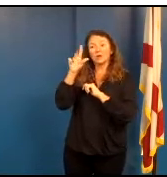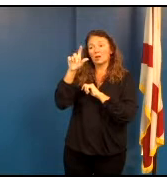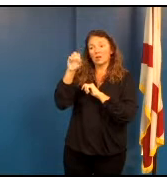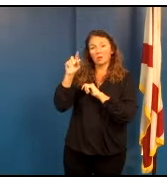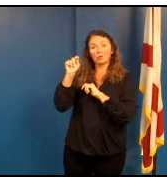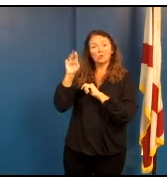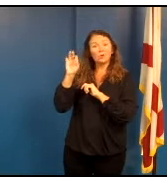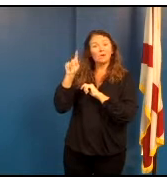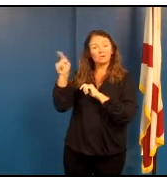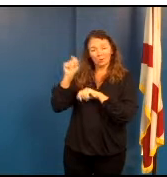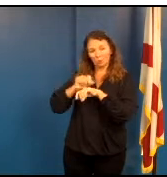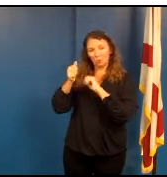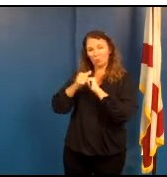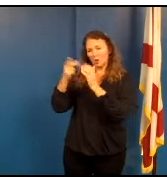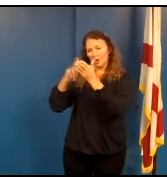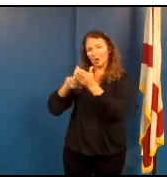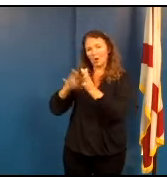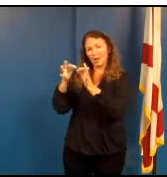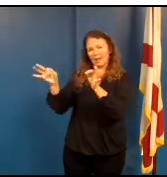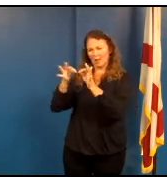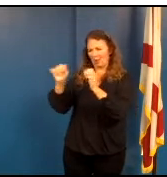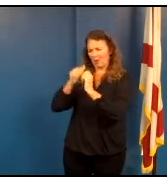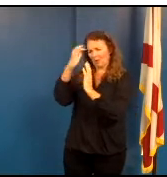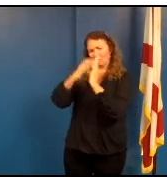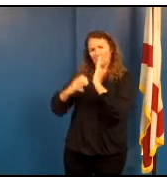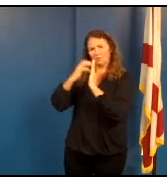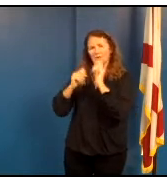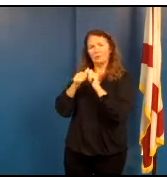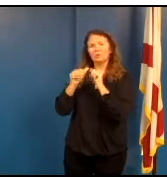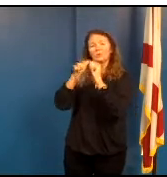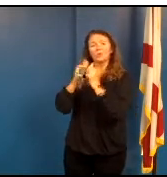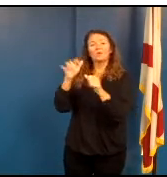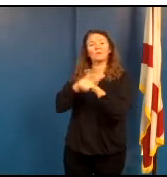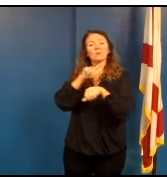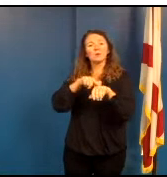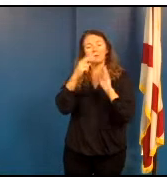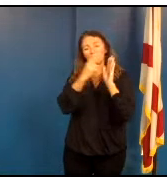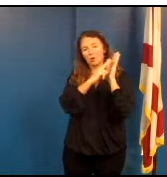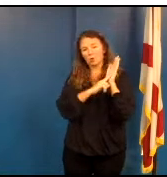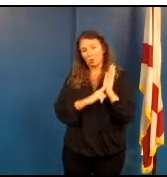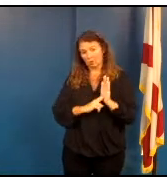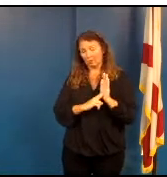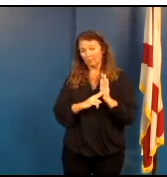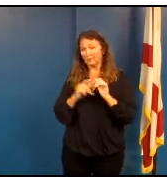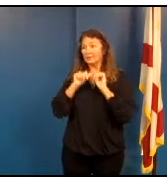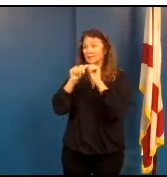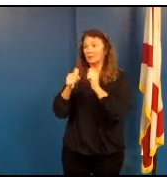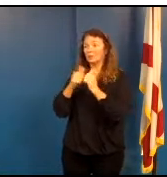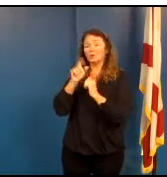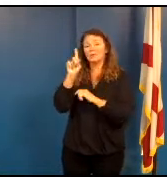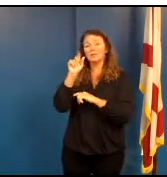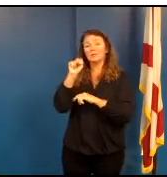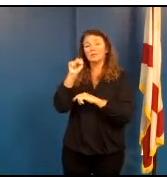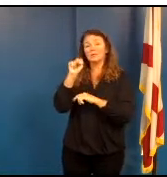standardize contract language on full-time faculty's continuing contracts. And Senate continues to meet with Dean's